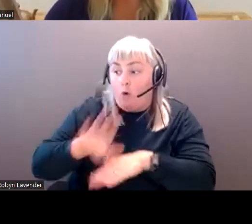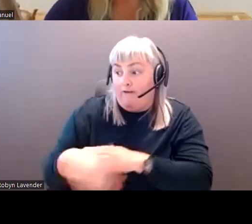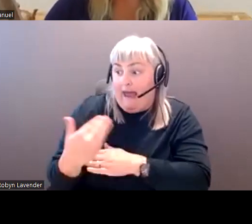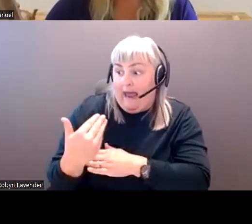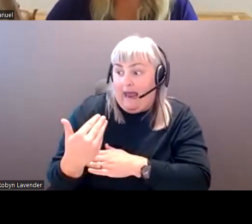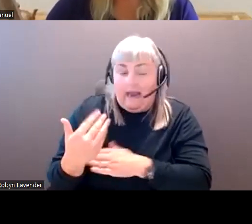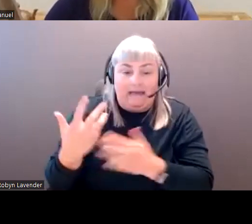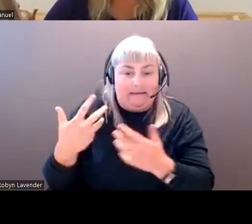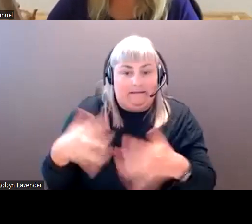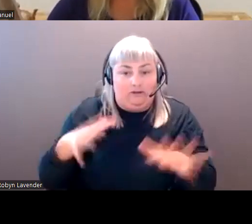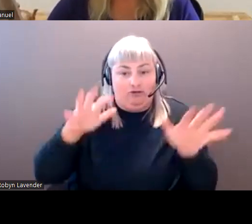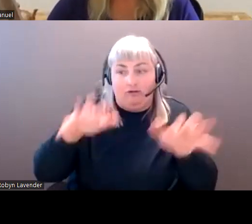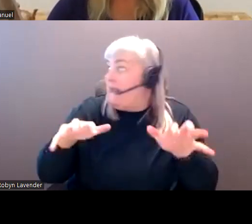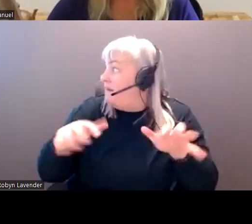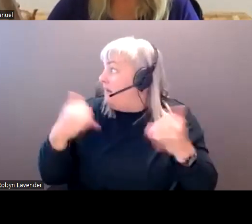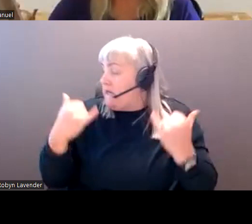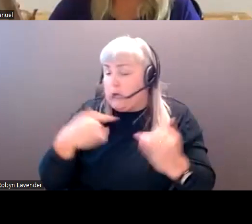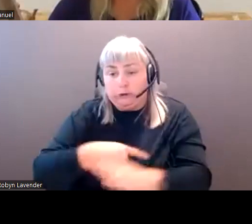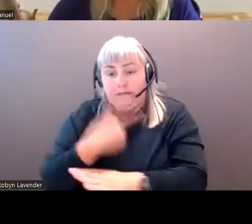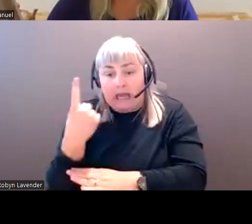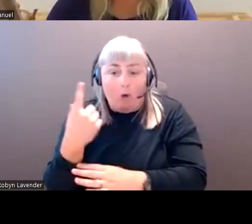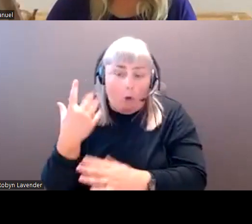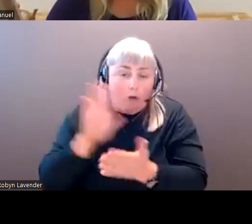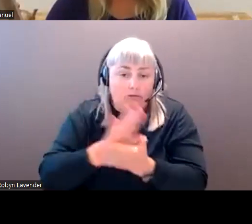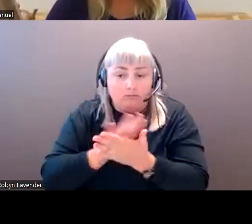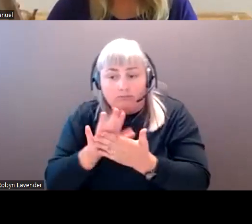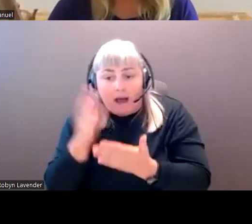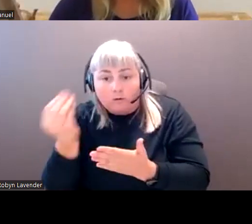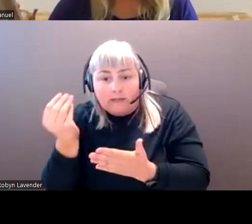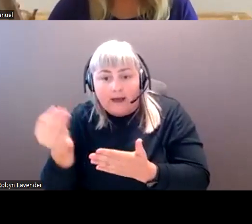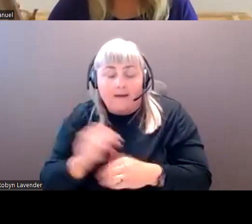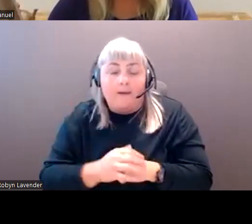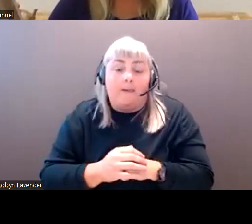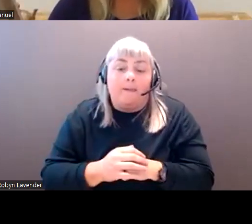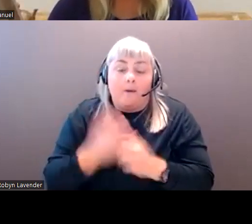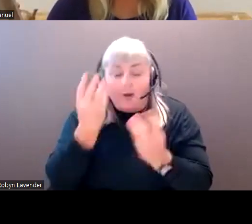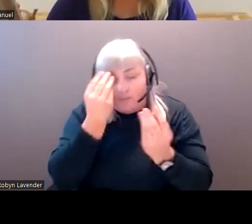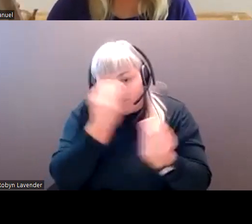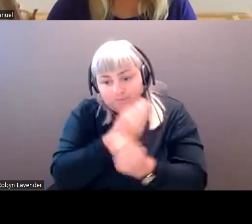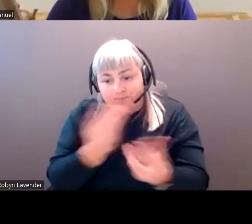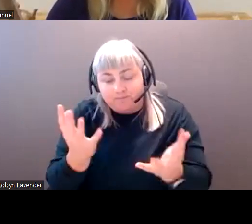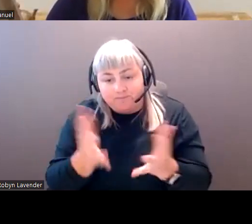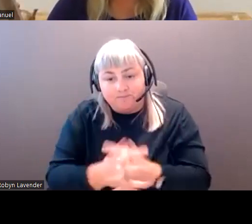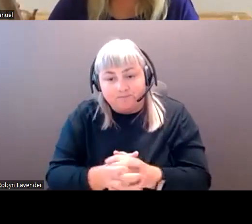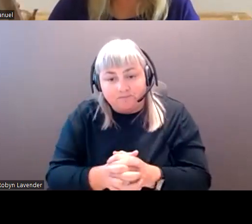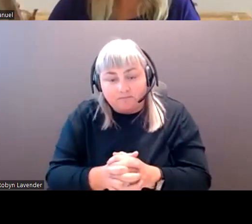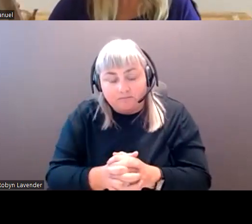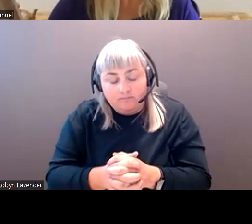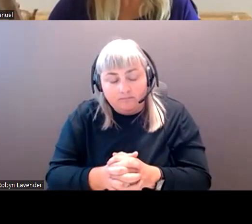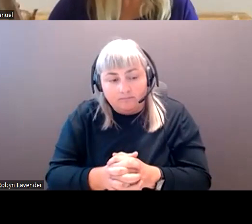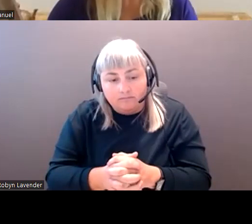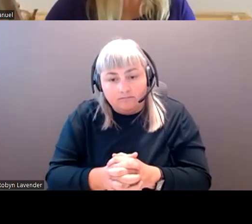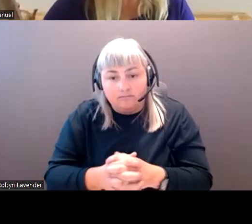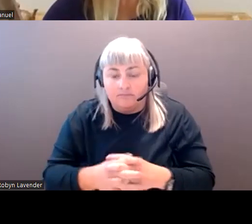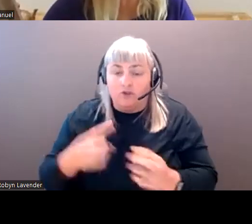but it's looking good out there so far today. I just wanted to share with you about our elder abuse shelter that